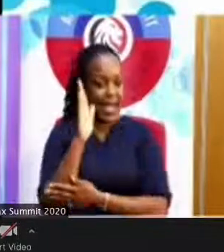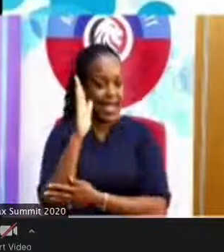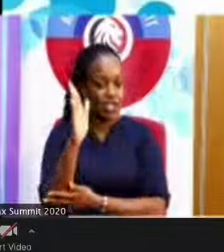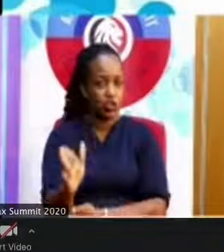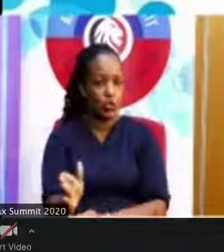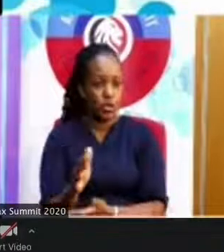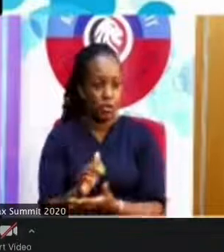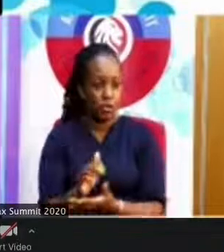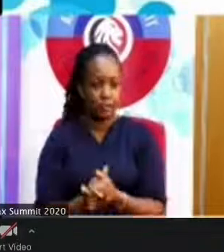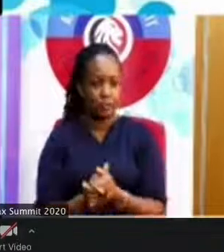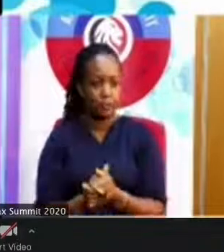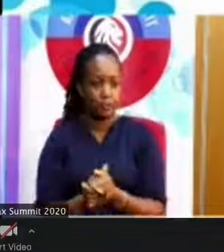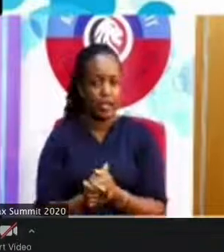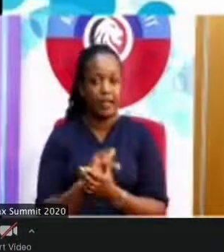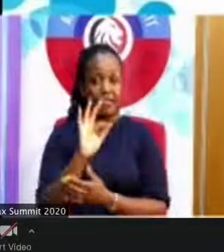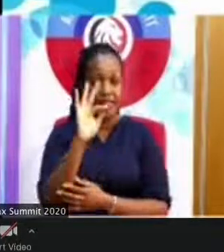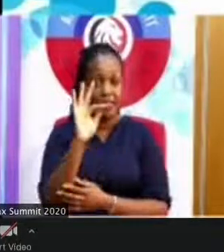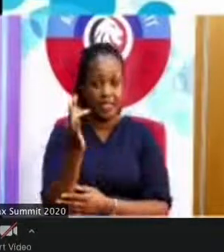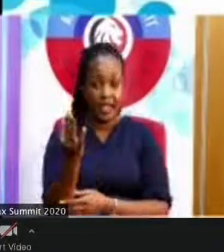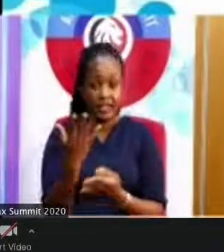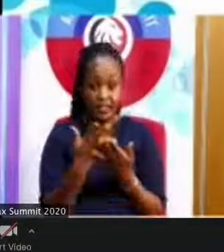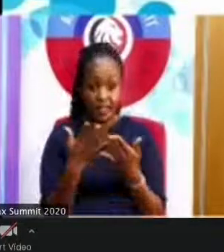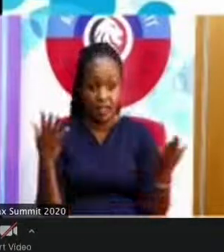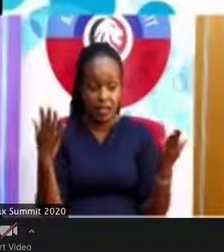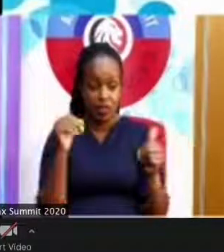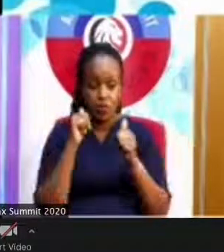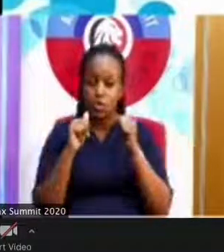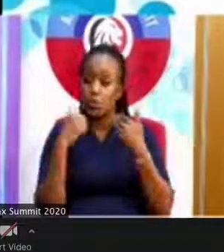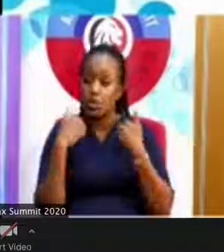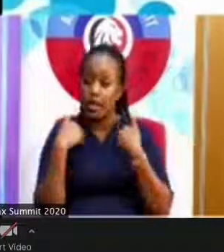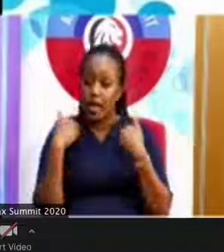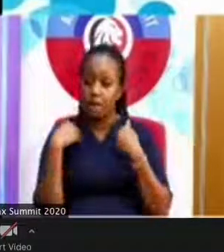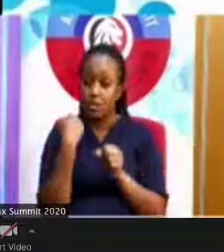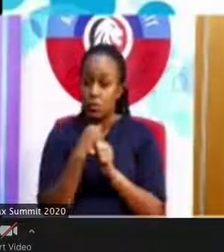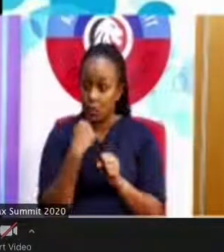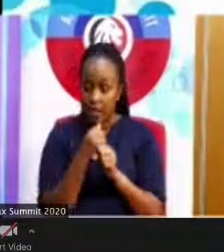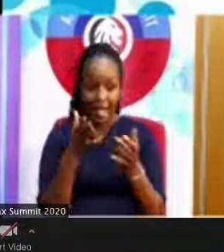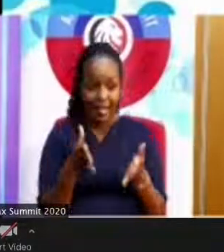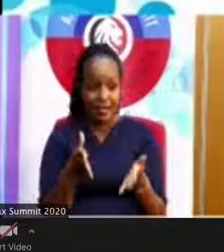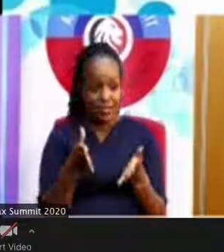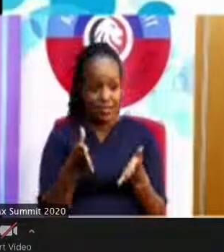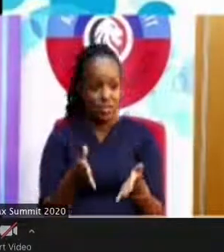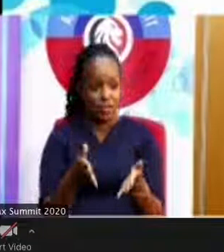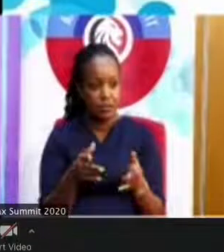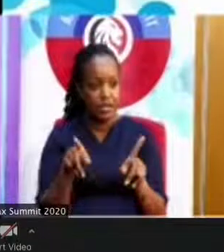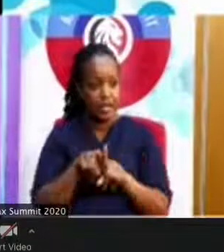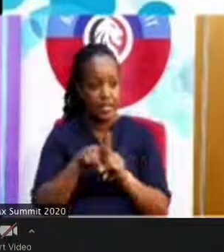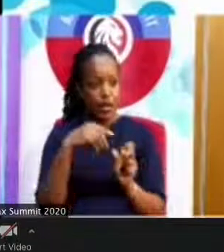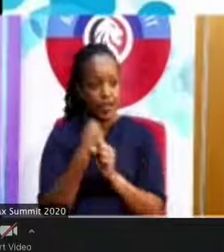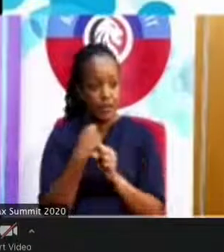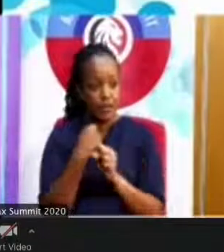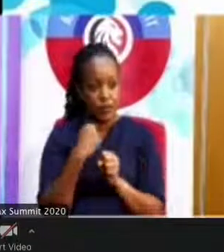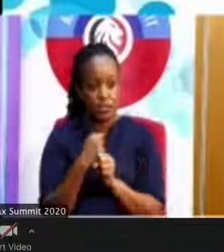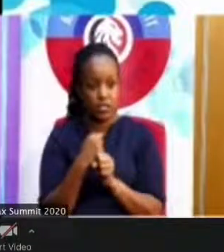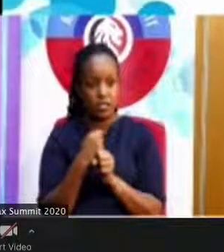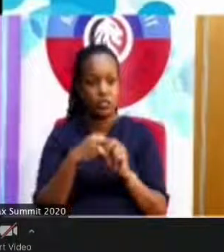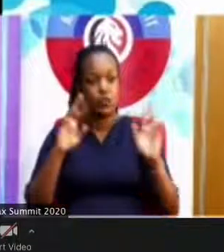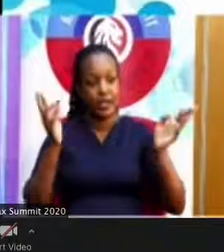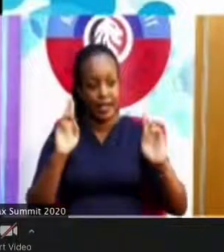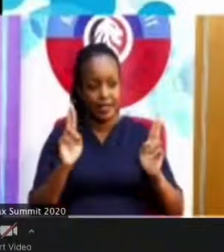The third thing that we are doing currently as part of our efforts to ready